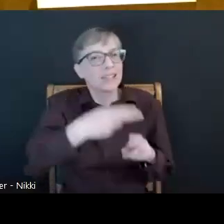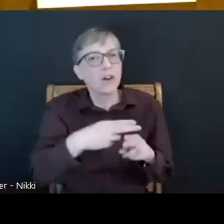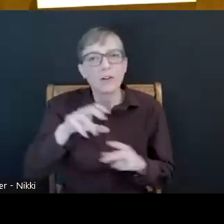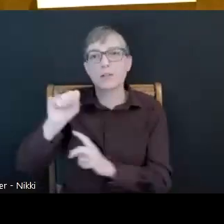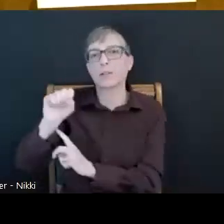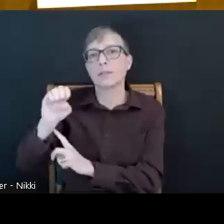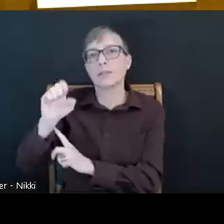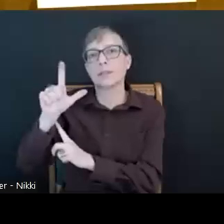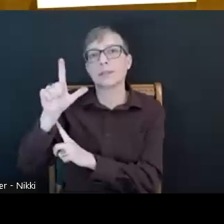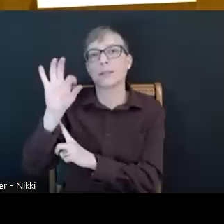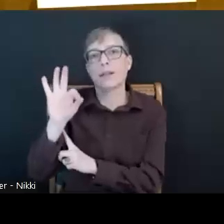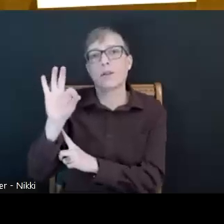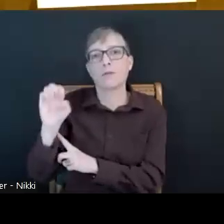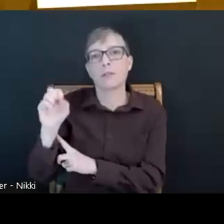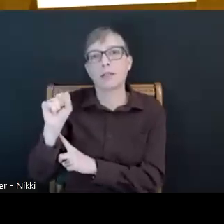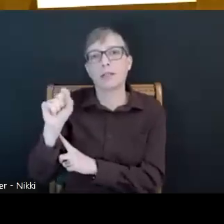with Blindness.